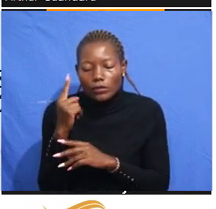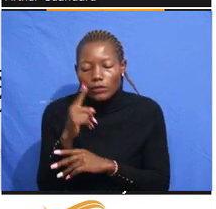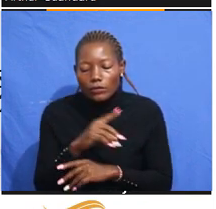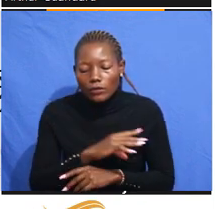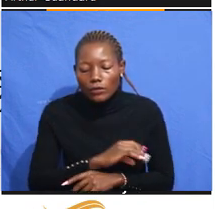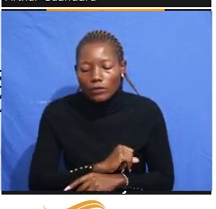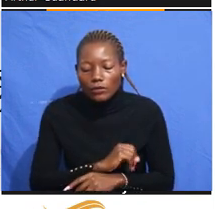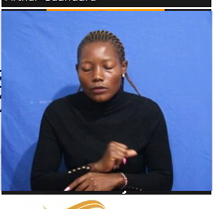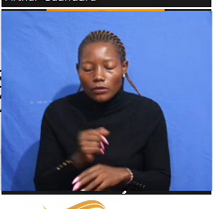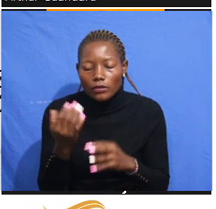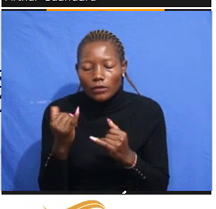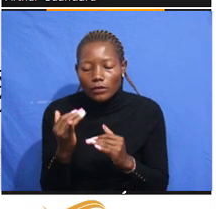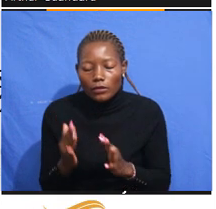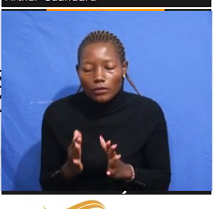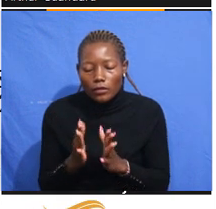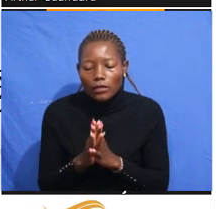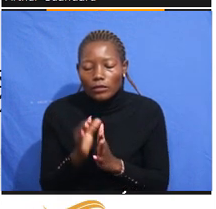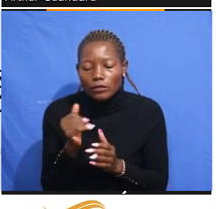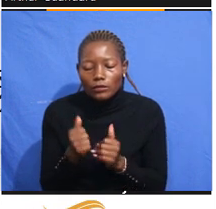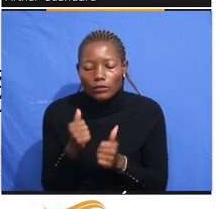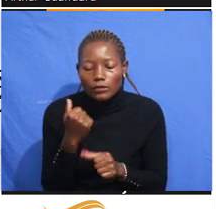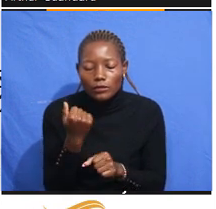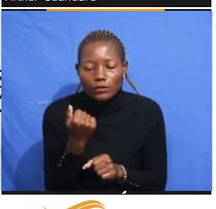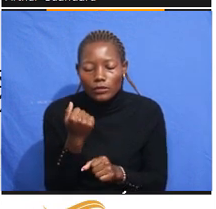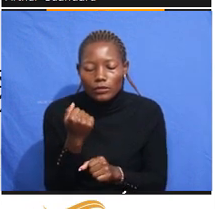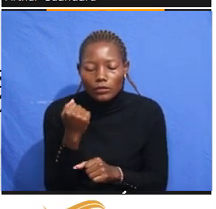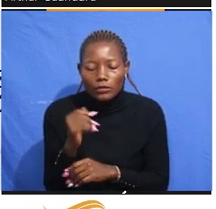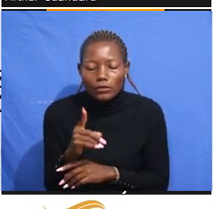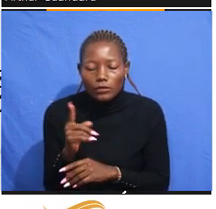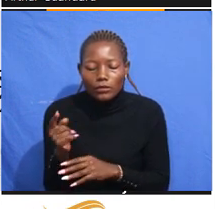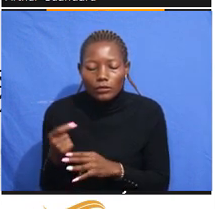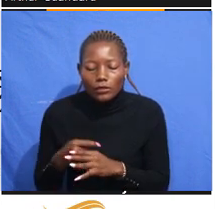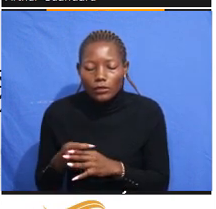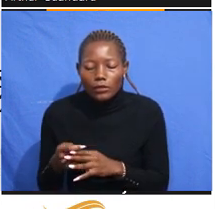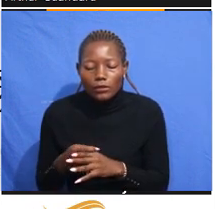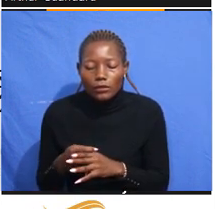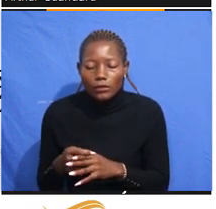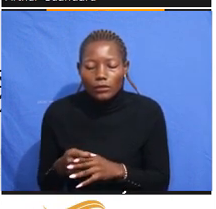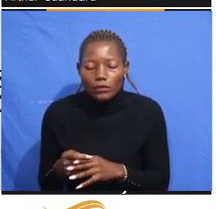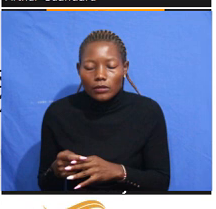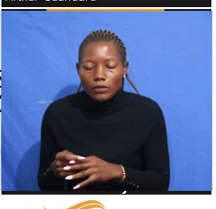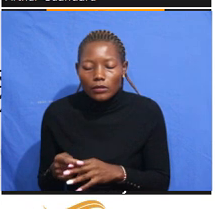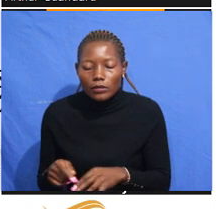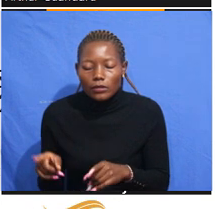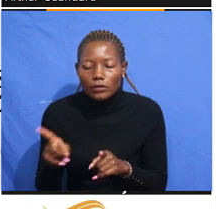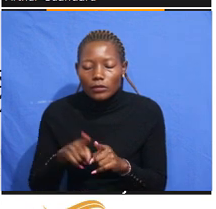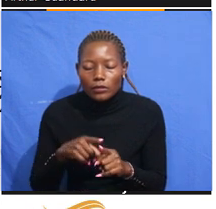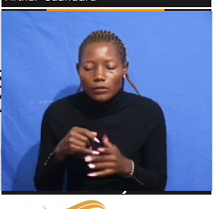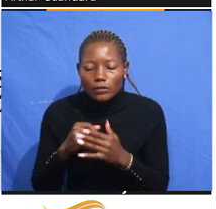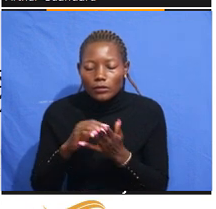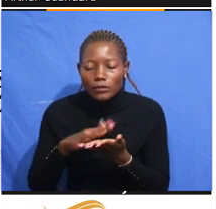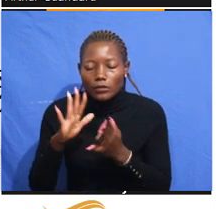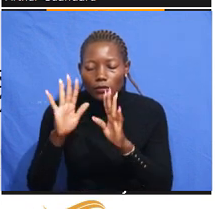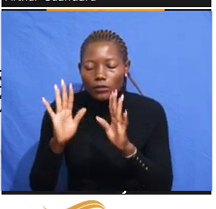athletes that really needs to be trained. And it's the most important